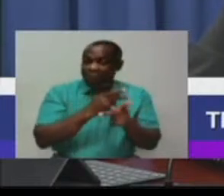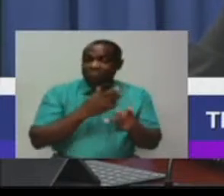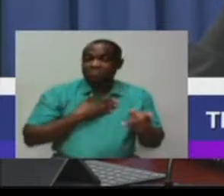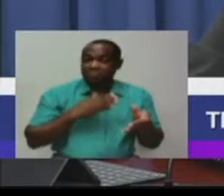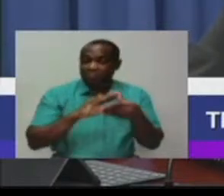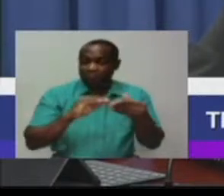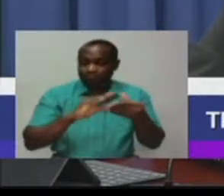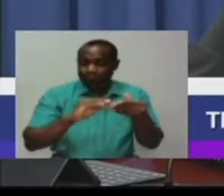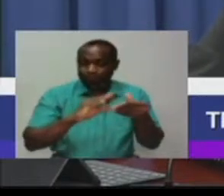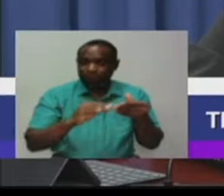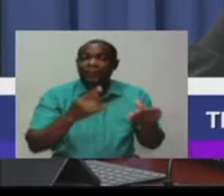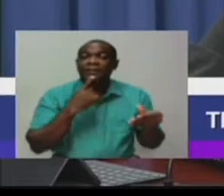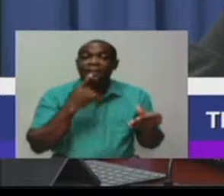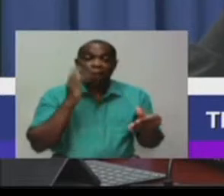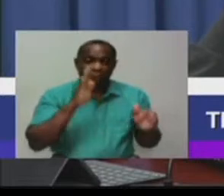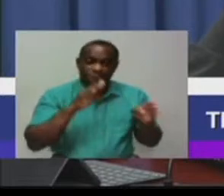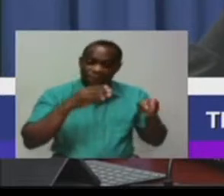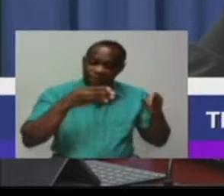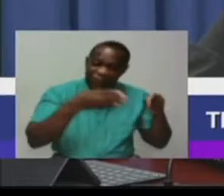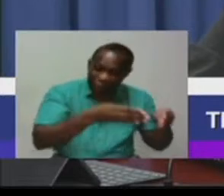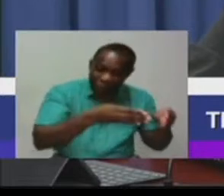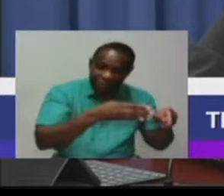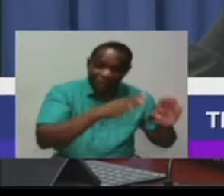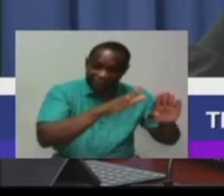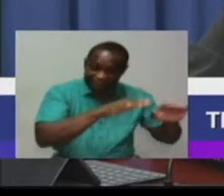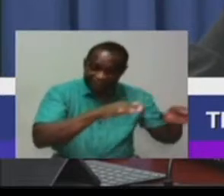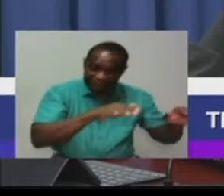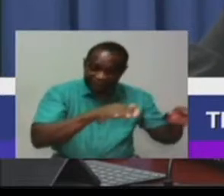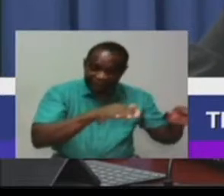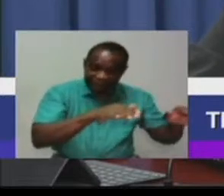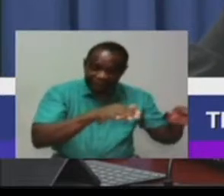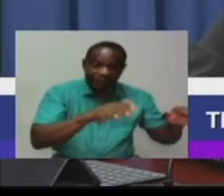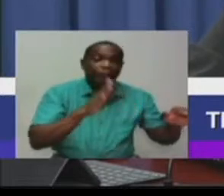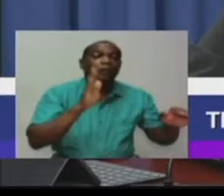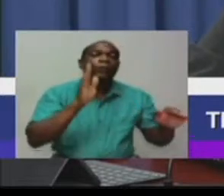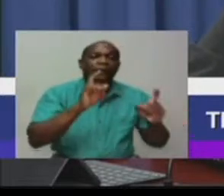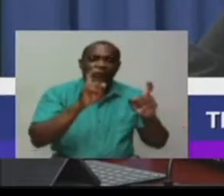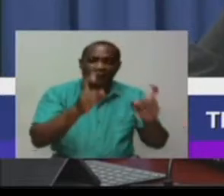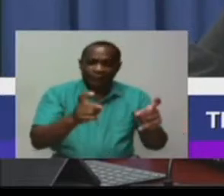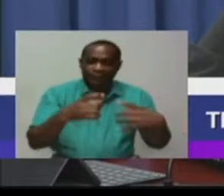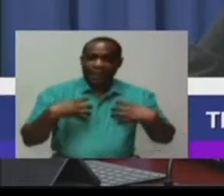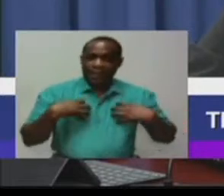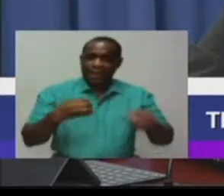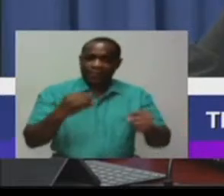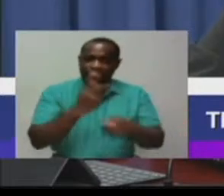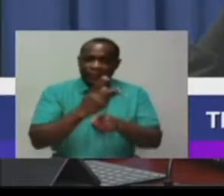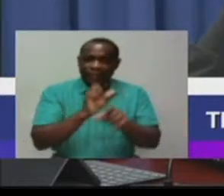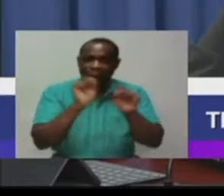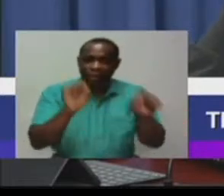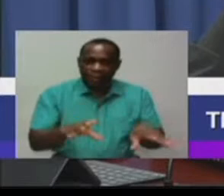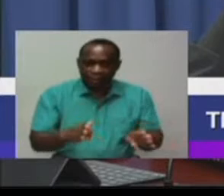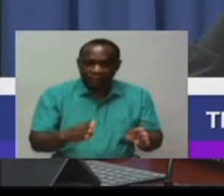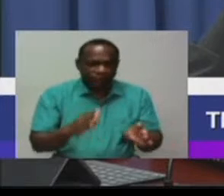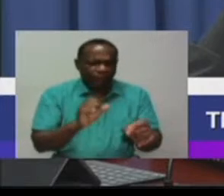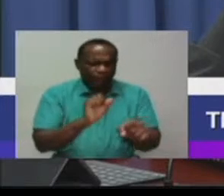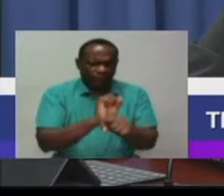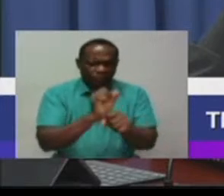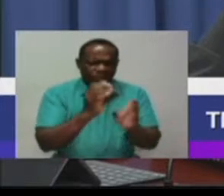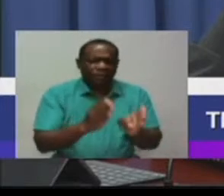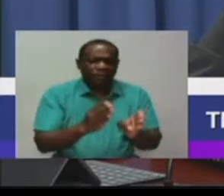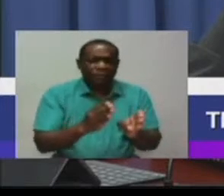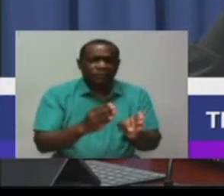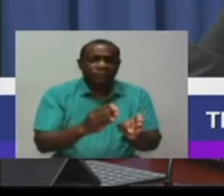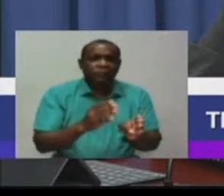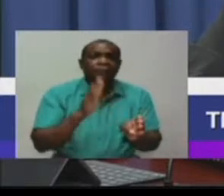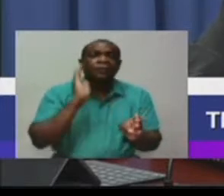teachers, and I did say we will look at it and then see how we release it to the general population, because we don't want the doses to